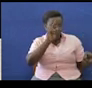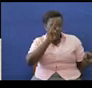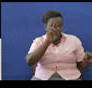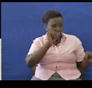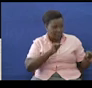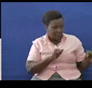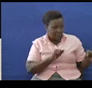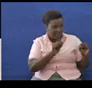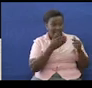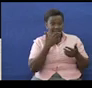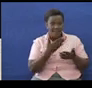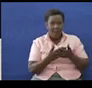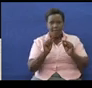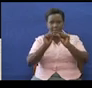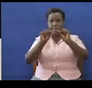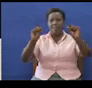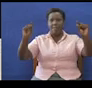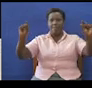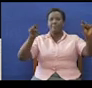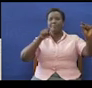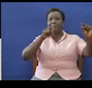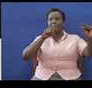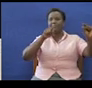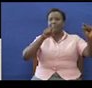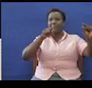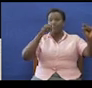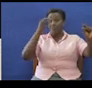right? Now, let's say that this is the